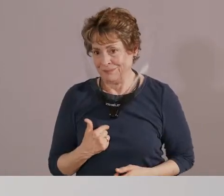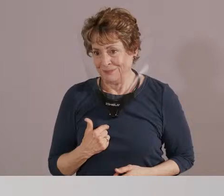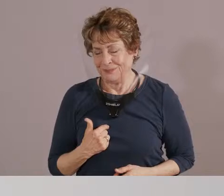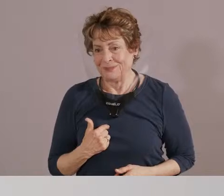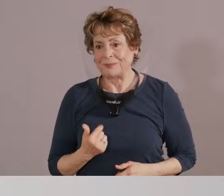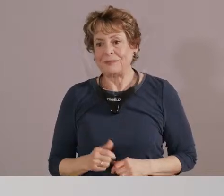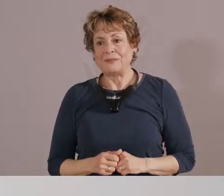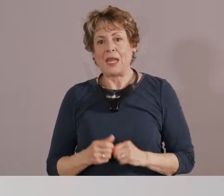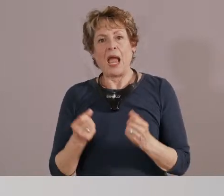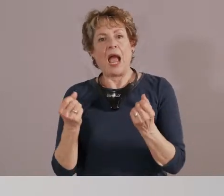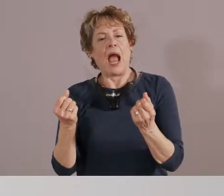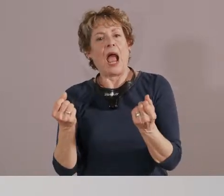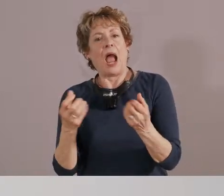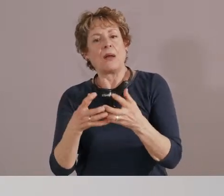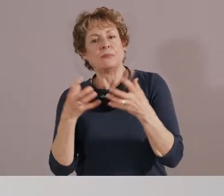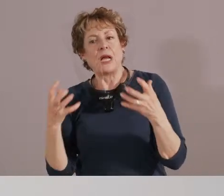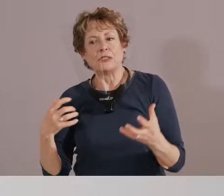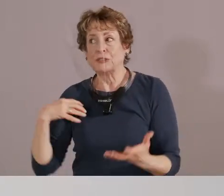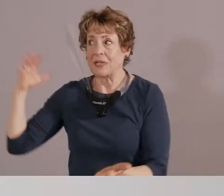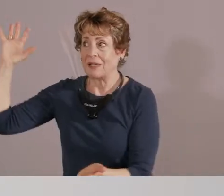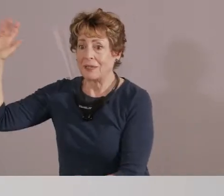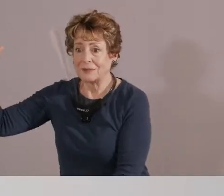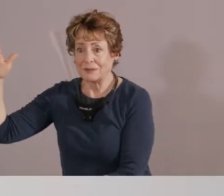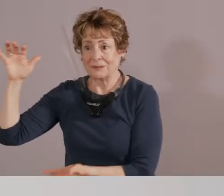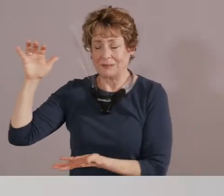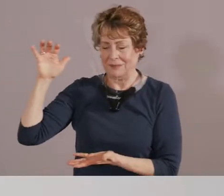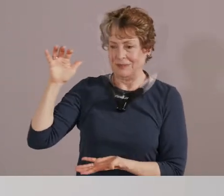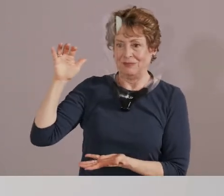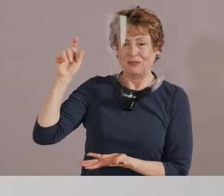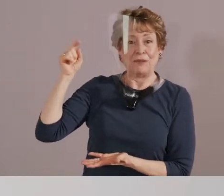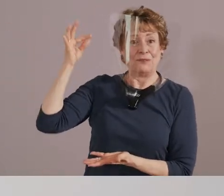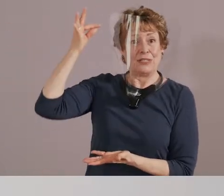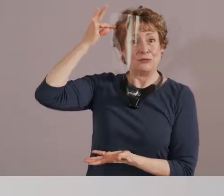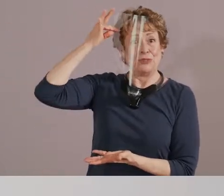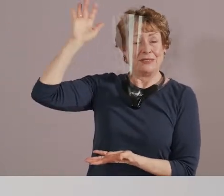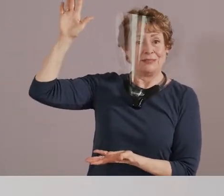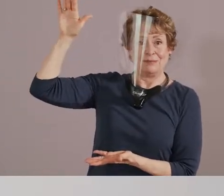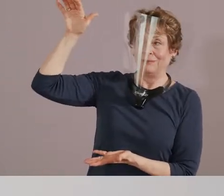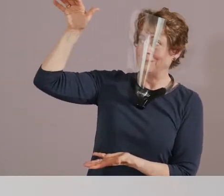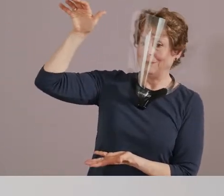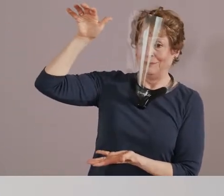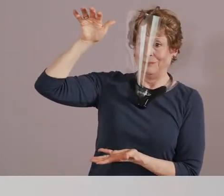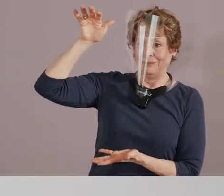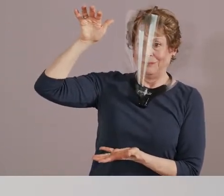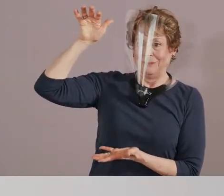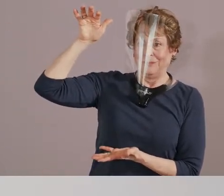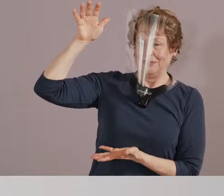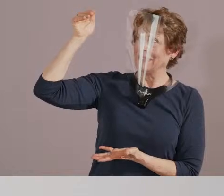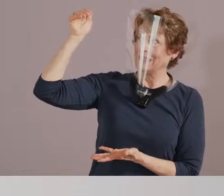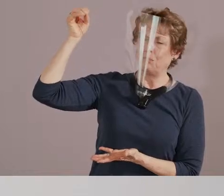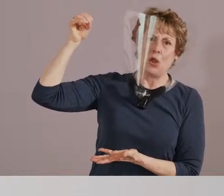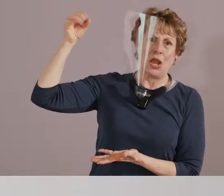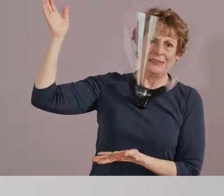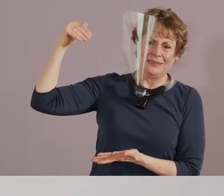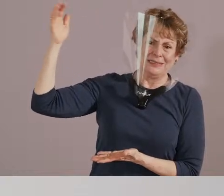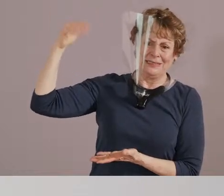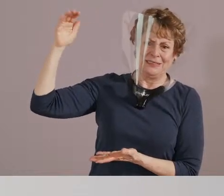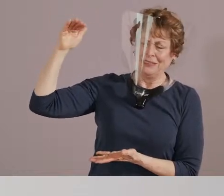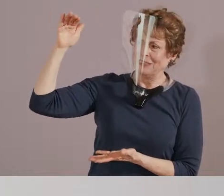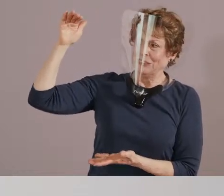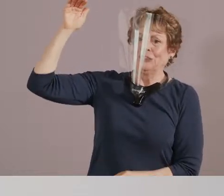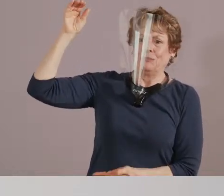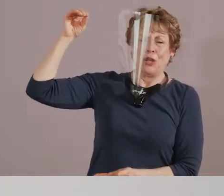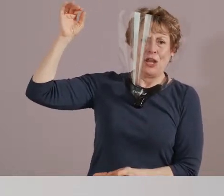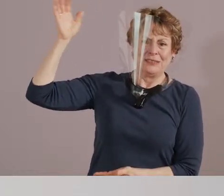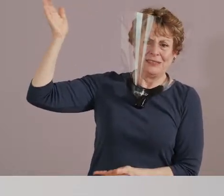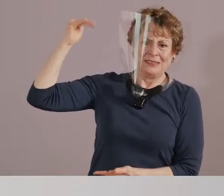that Arizona is receiving from our federal partners. We have asked for increased allocations, but what we want to reassure